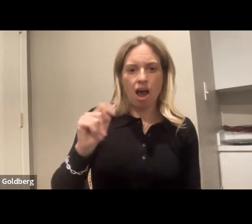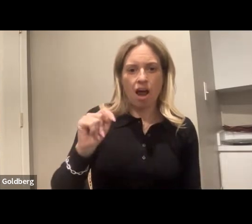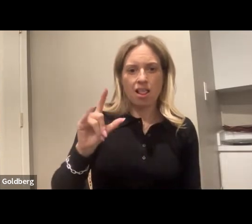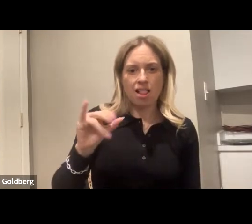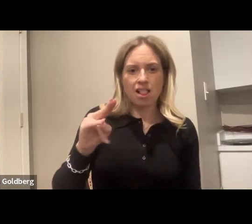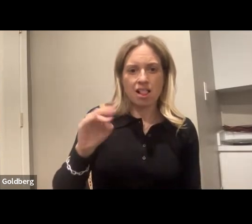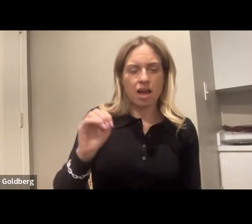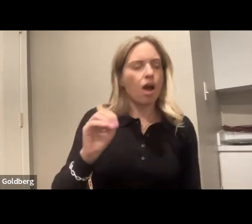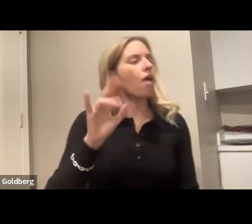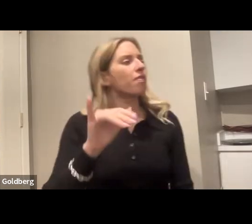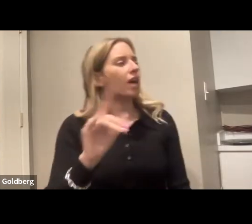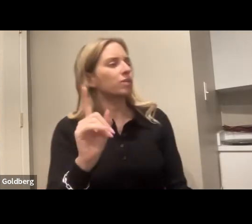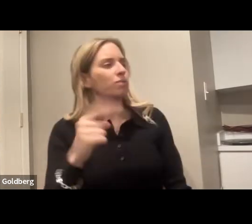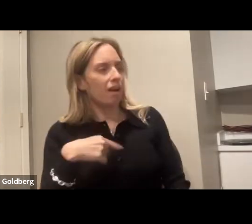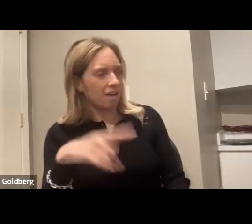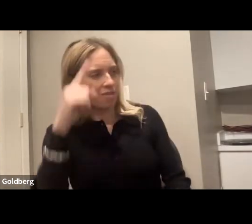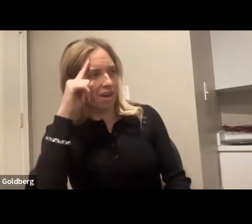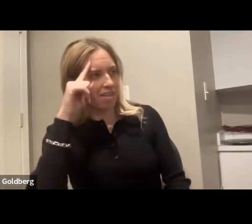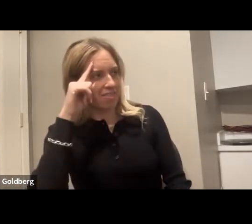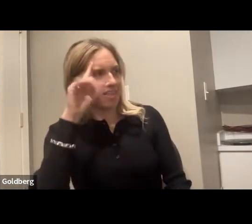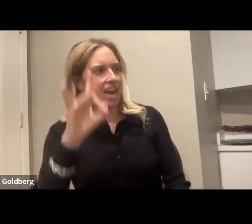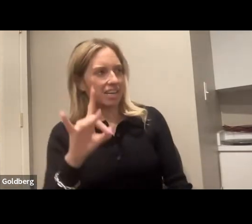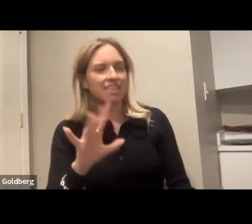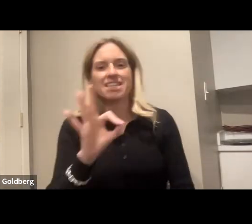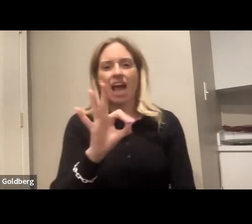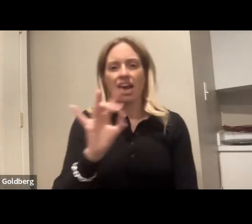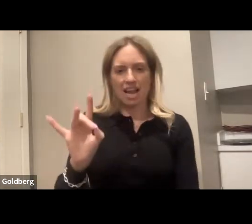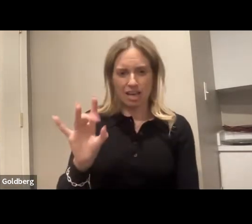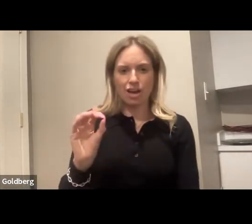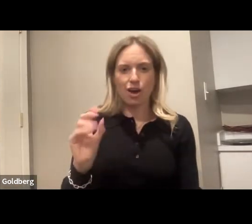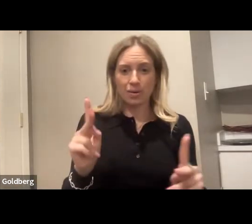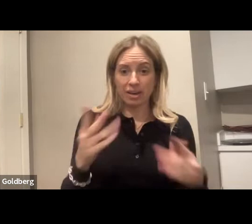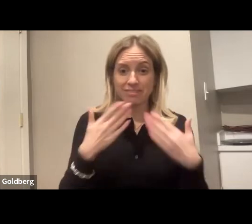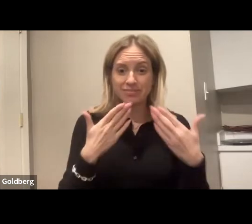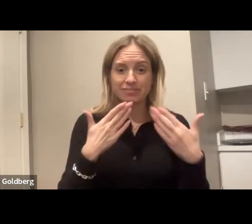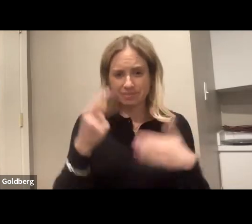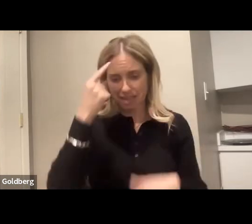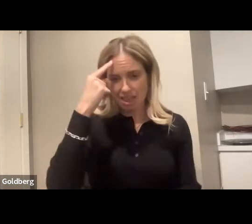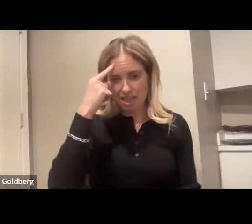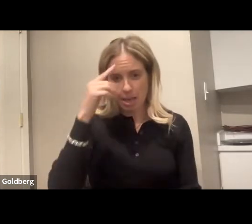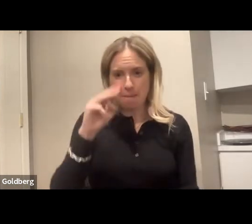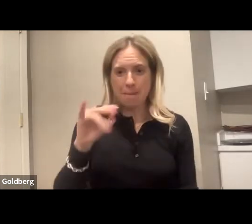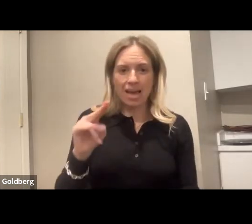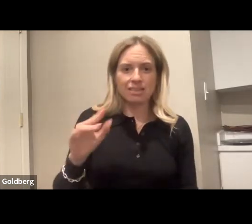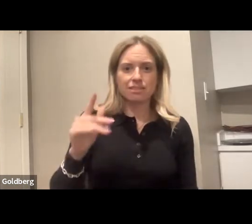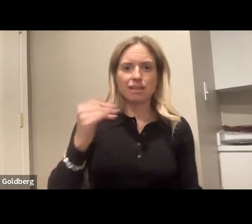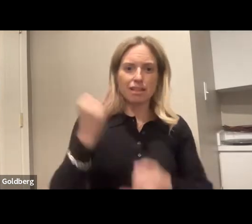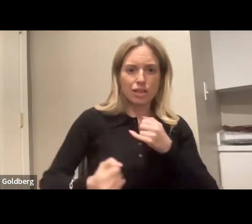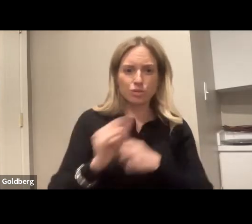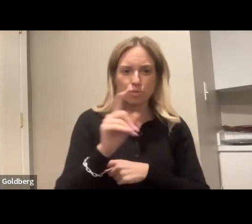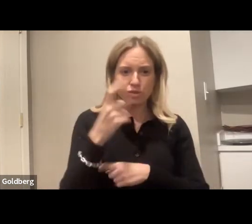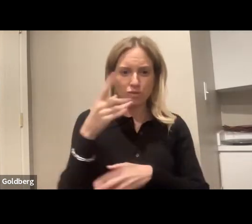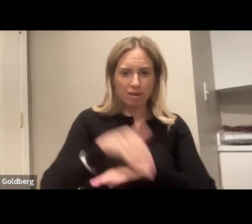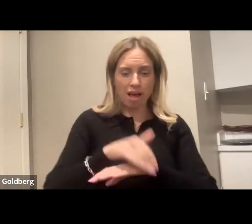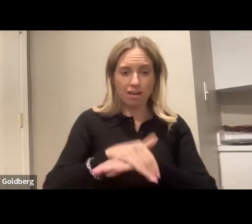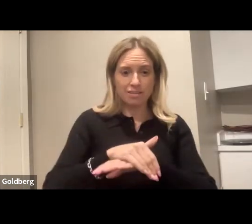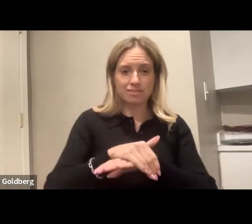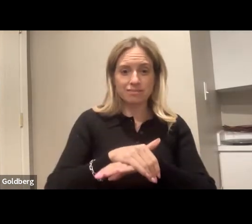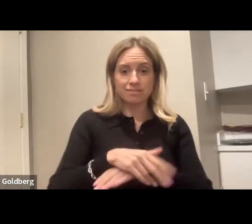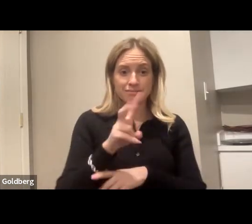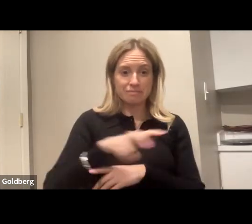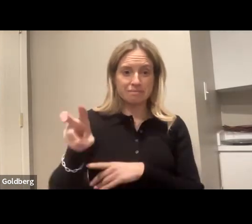8 from. Thank you. Yep. 988. Yep. Okay, and I think Commissioner May, a final question for the night from Ms. Buxell, I